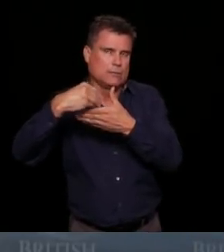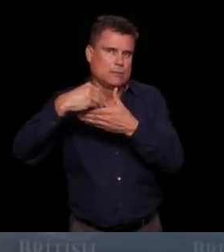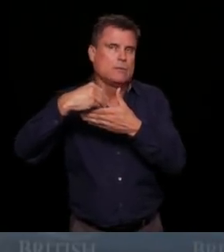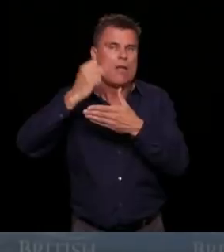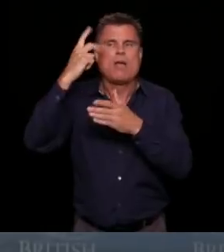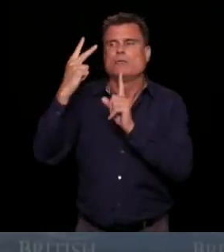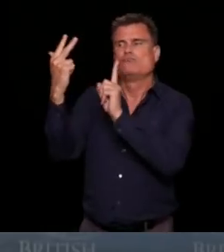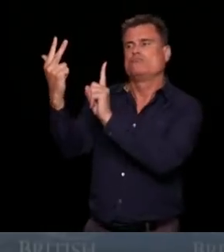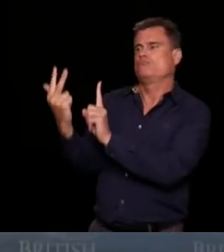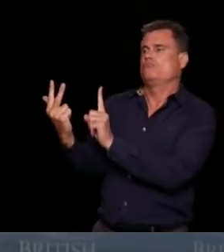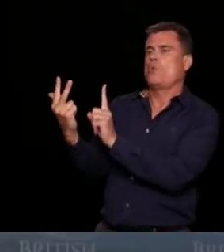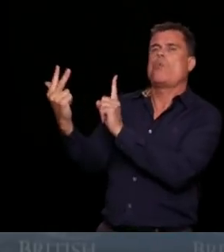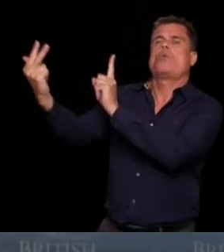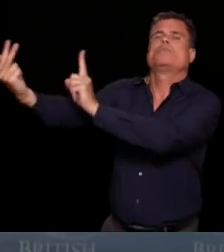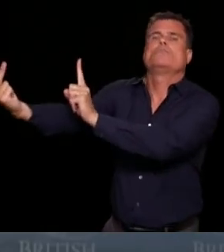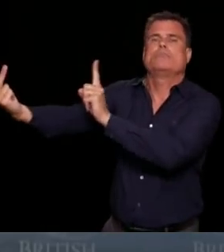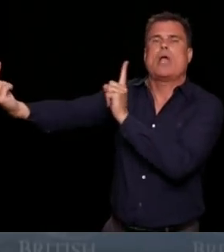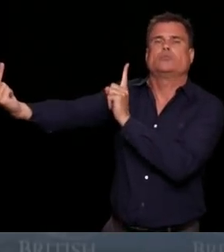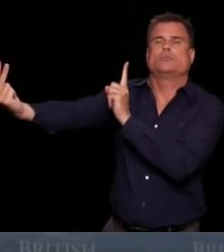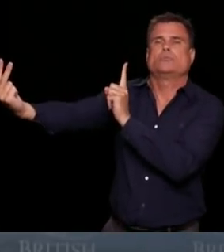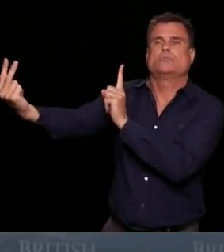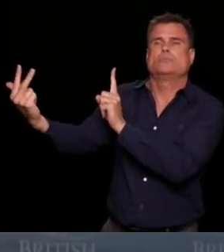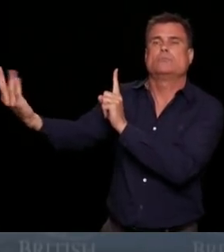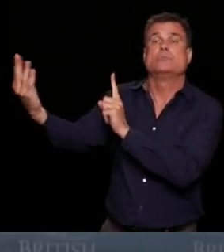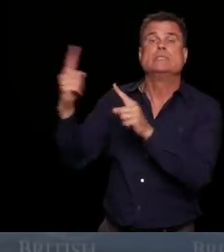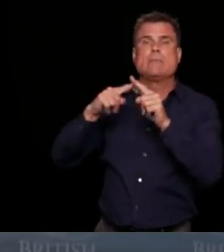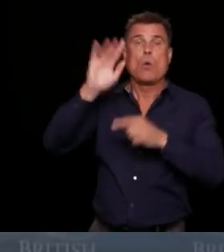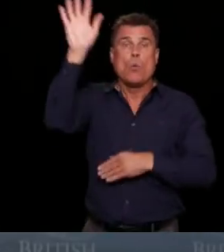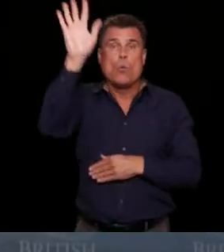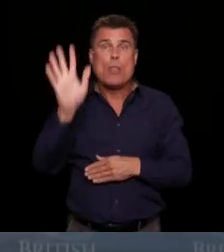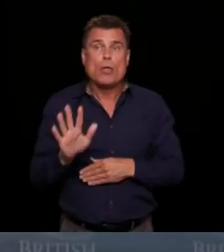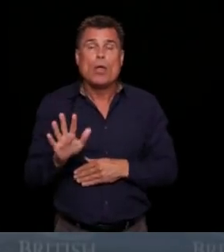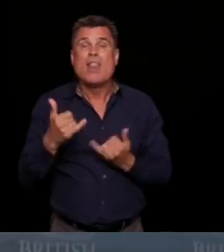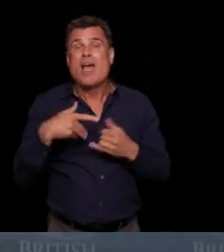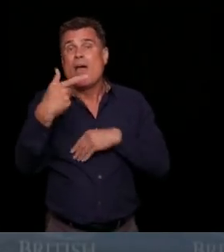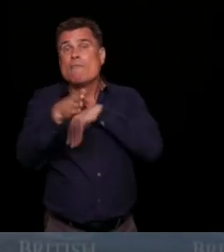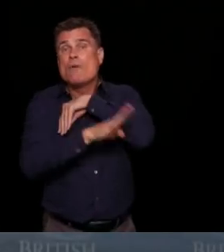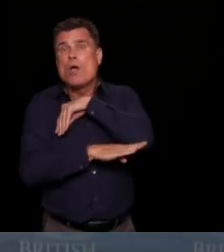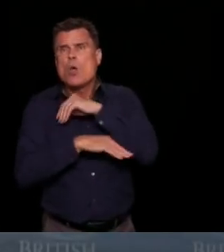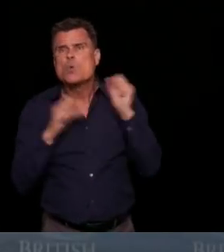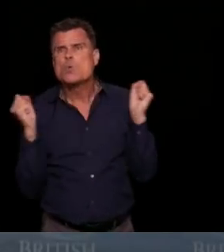cools and visits are more inside, will the one